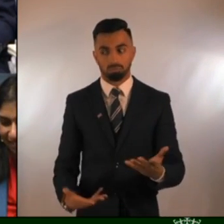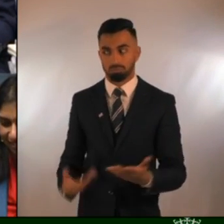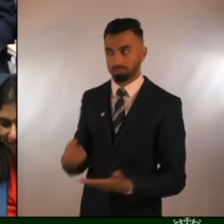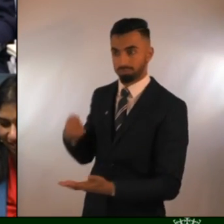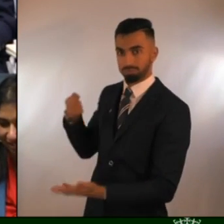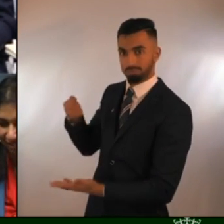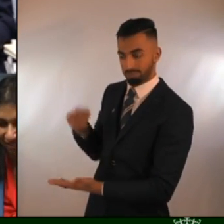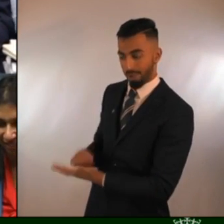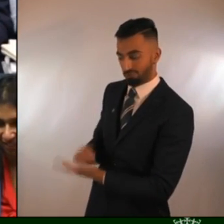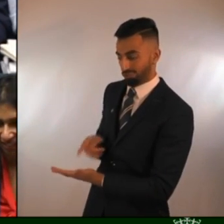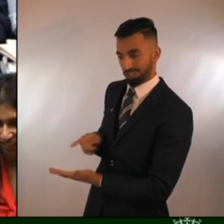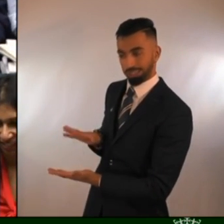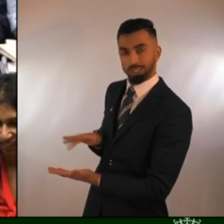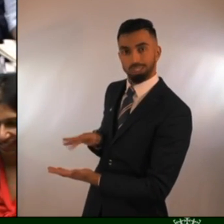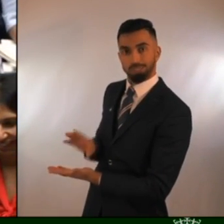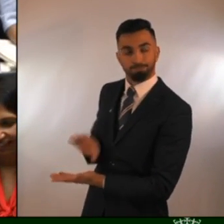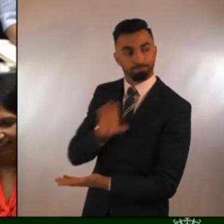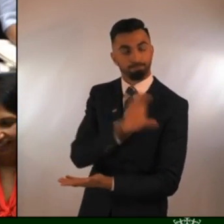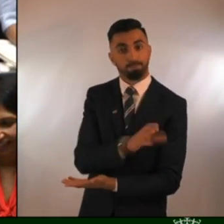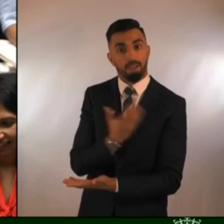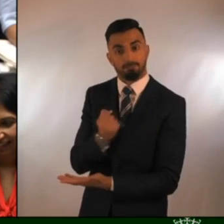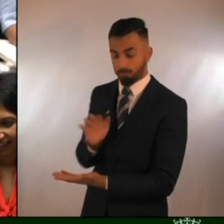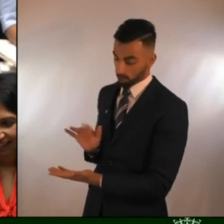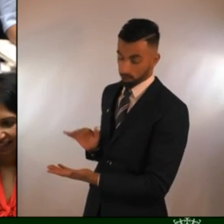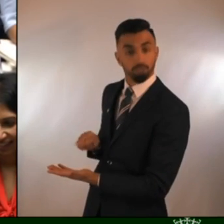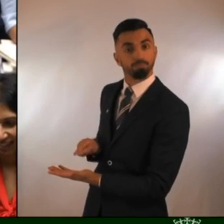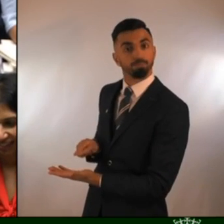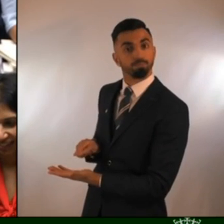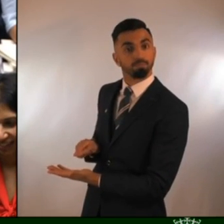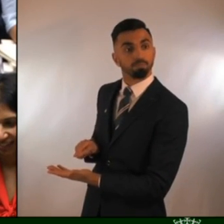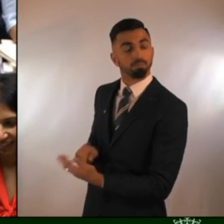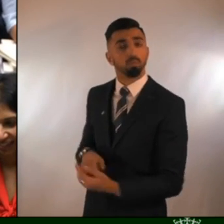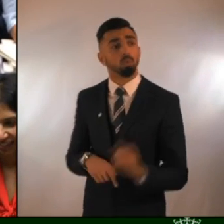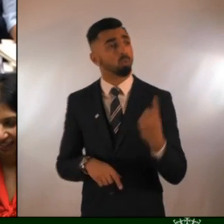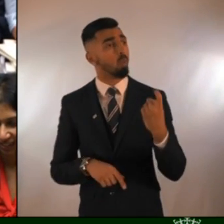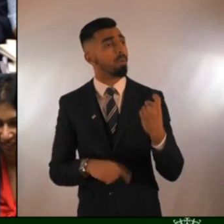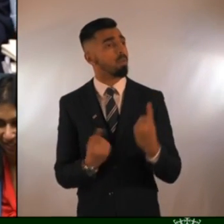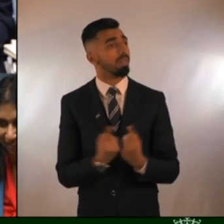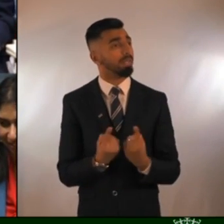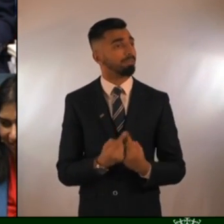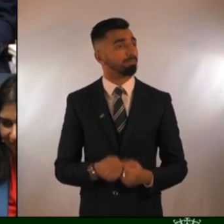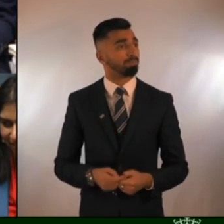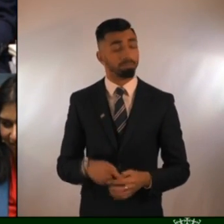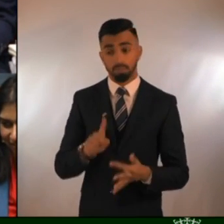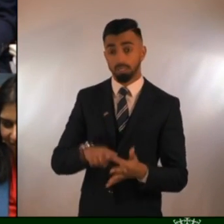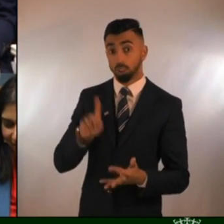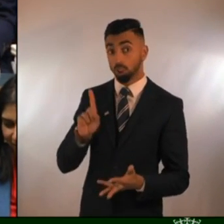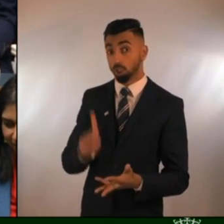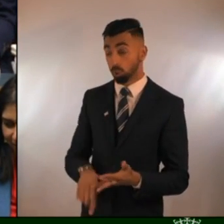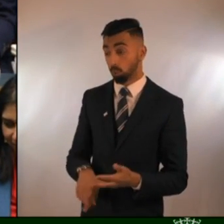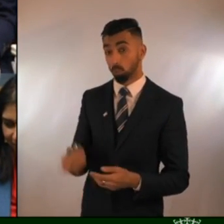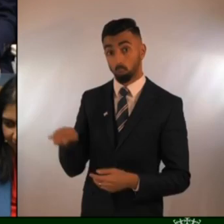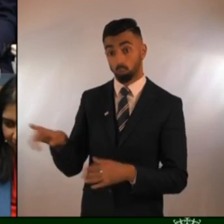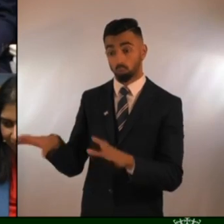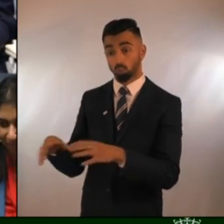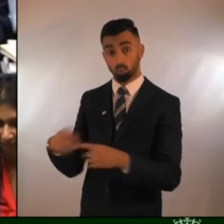now left the EU. We promised to get Brexit done, and we got it done. We promised to regain control of the money we send